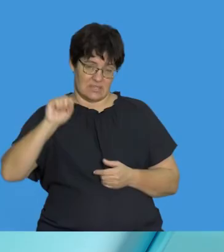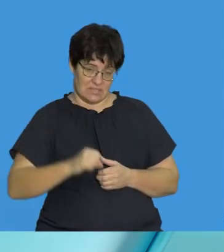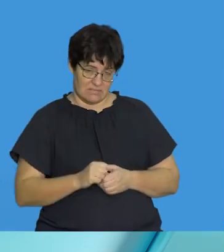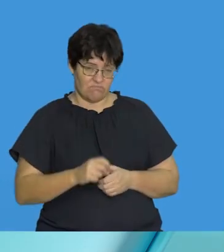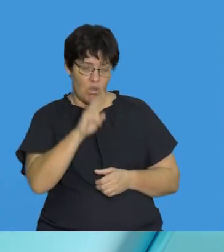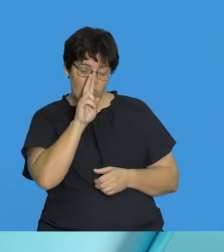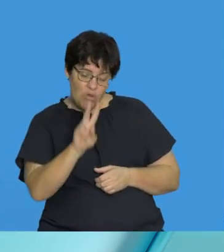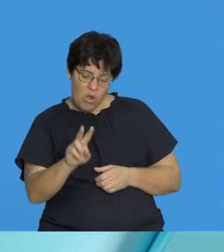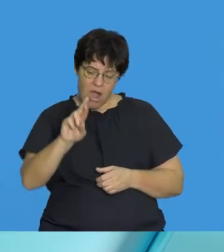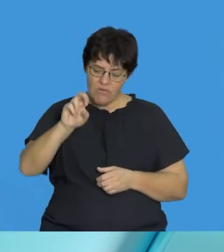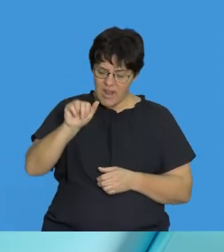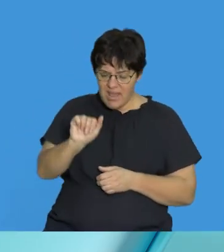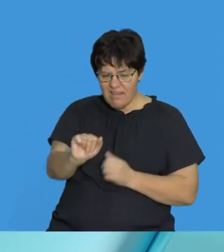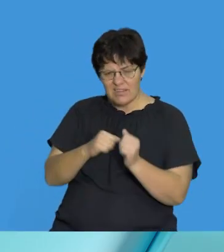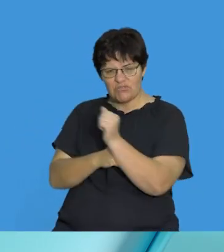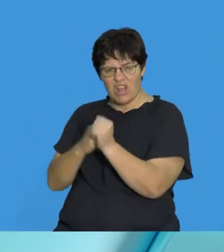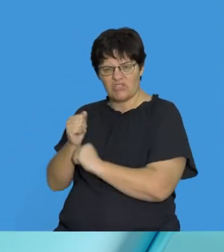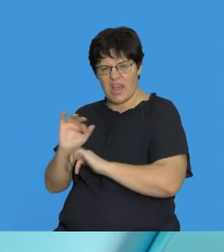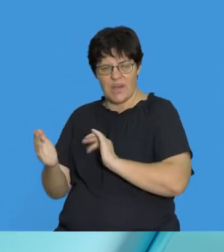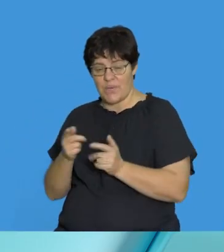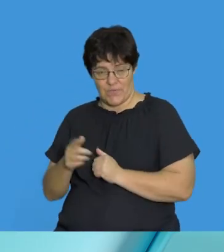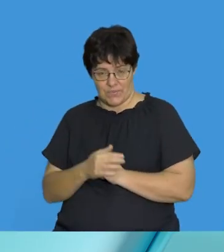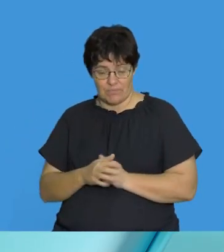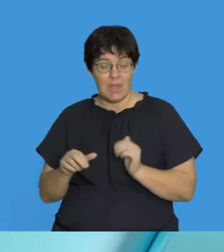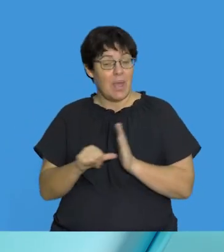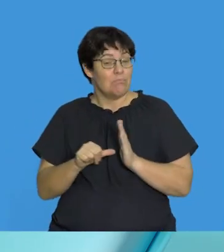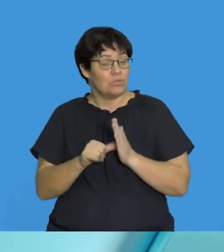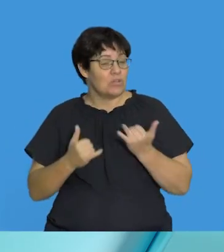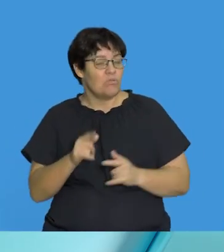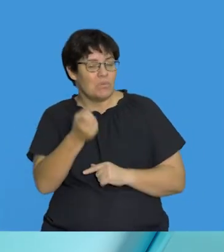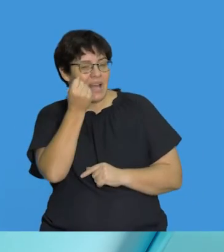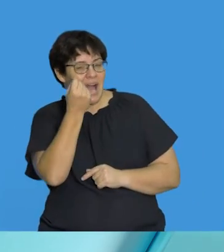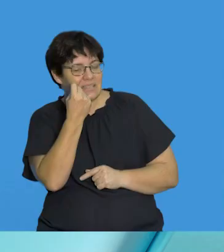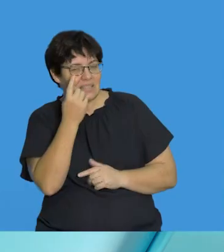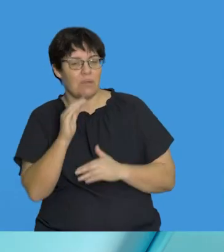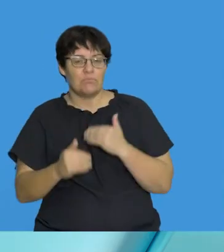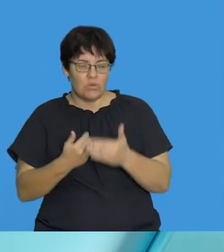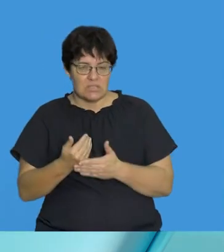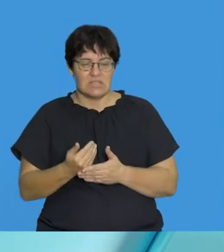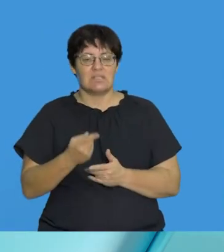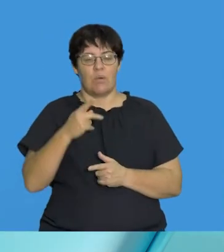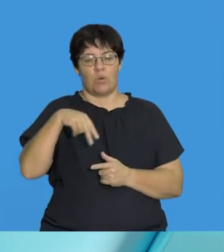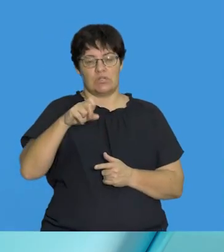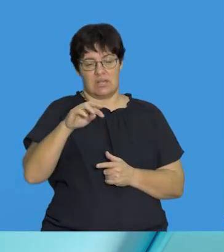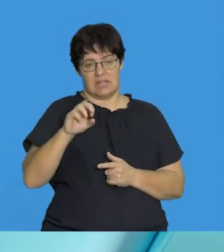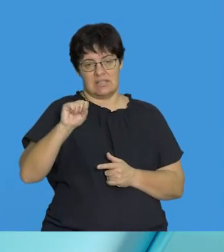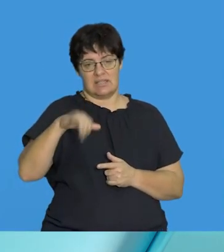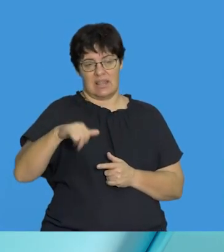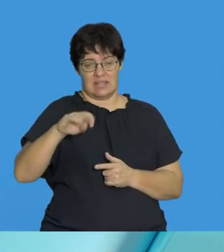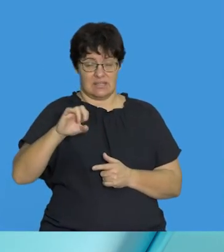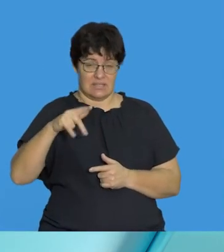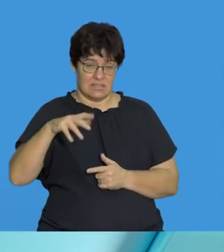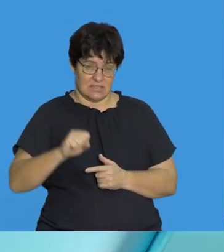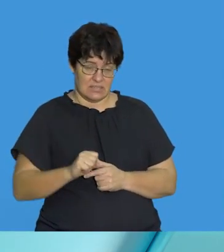We've spent some time understanding the structure of RNA. What is crucial to today's lesson was trying to understand the process of protein